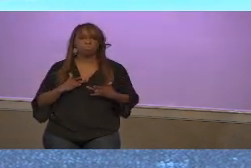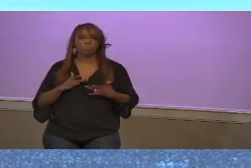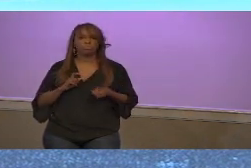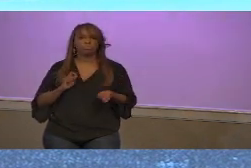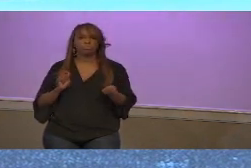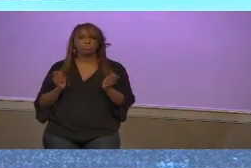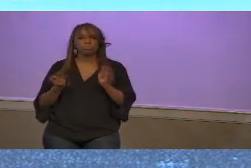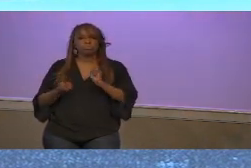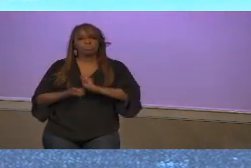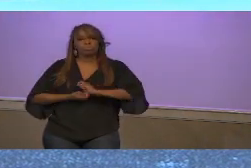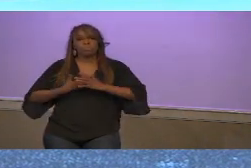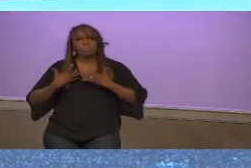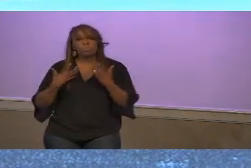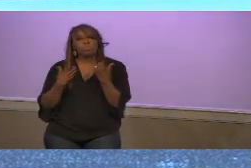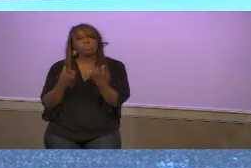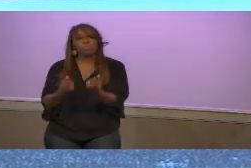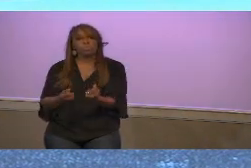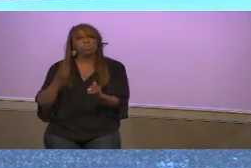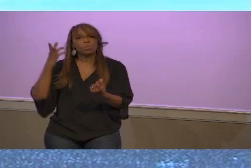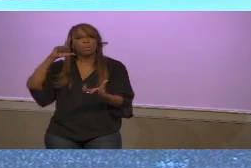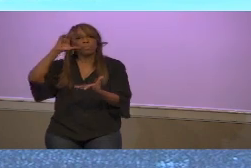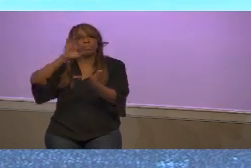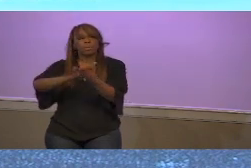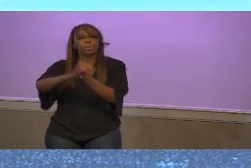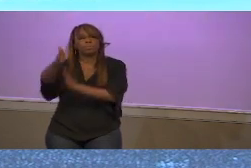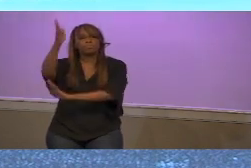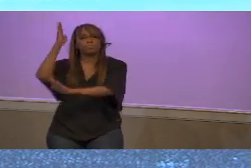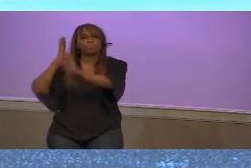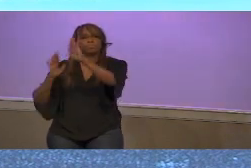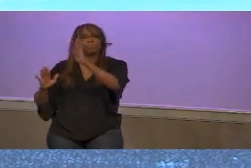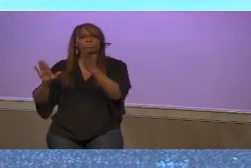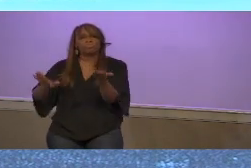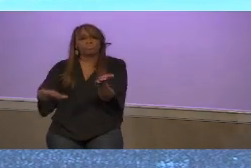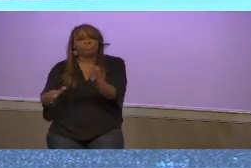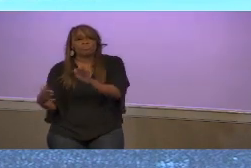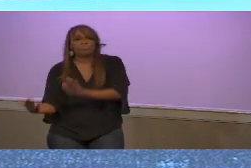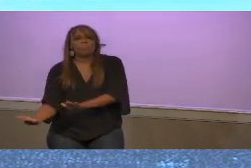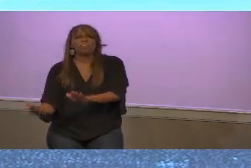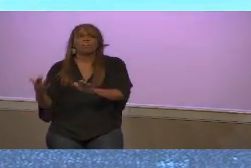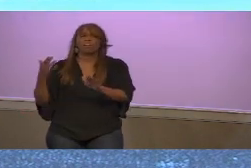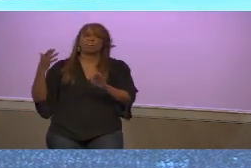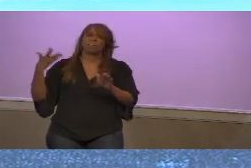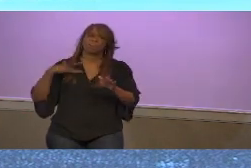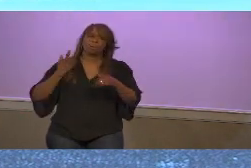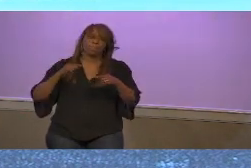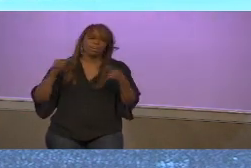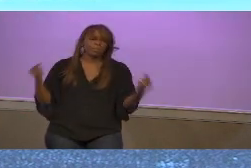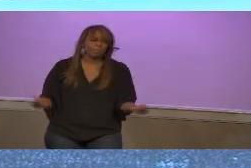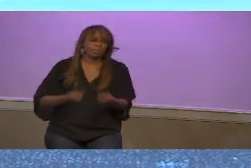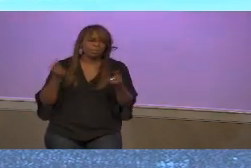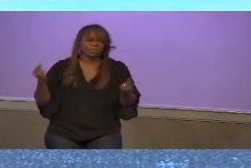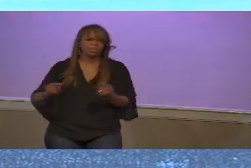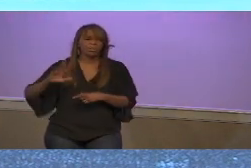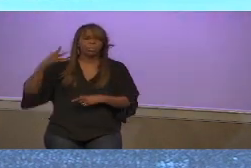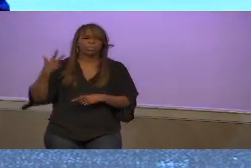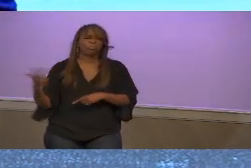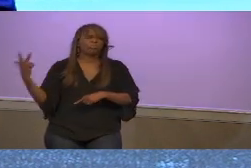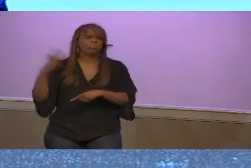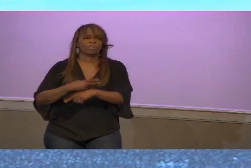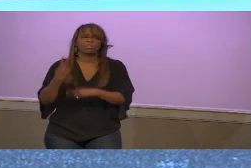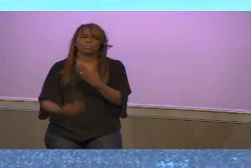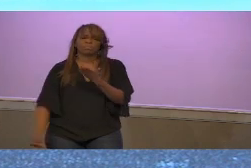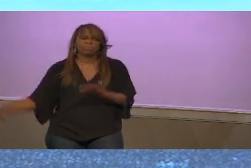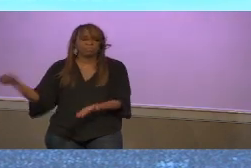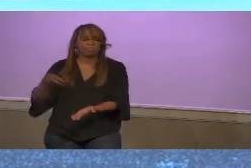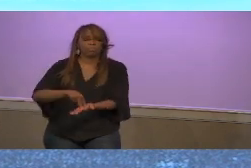whole. I believe that you died for my sins, that you were buried, and on the third day, you arose with all